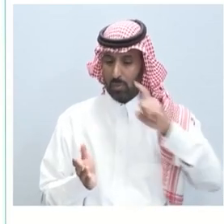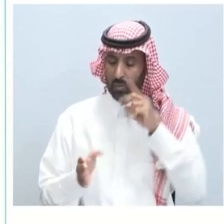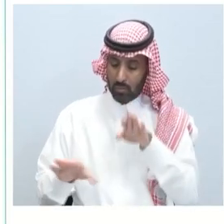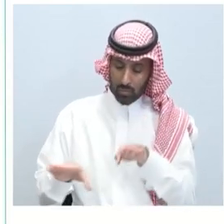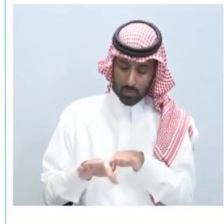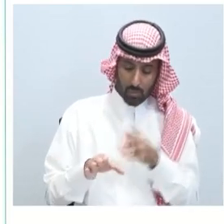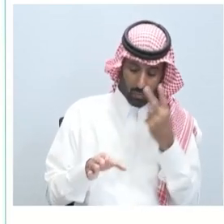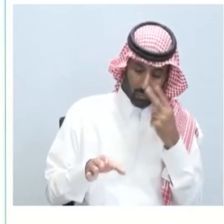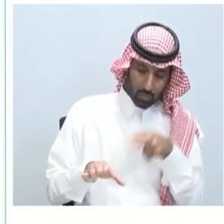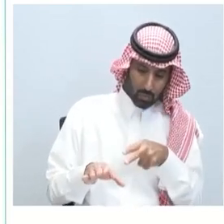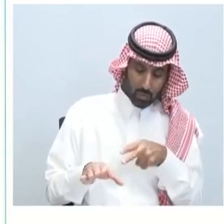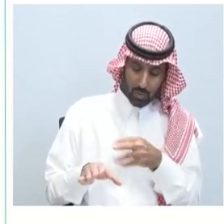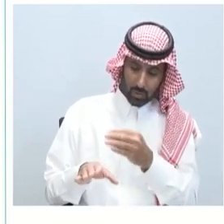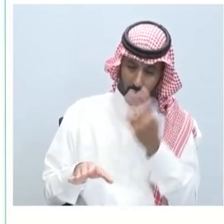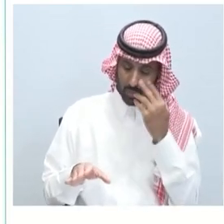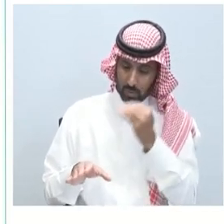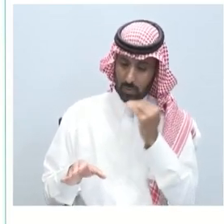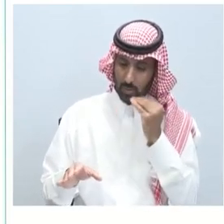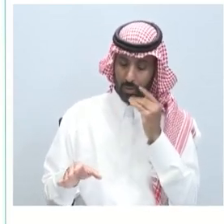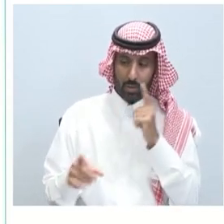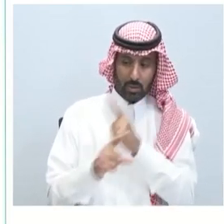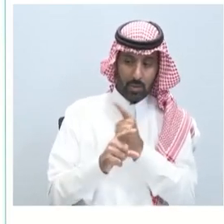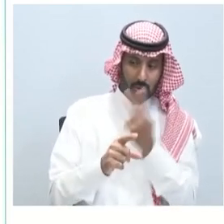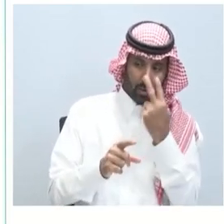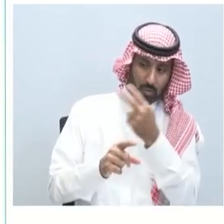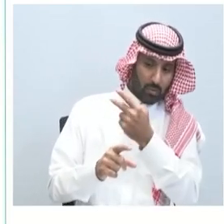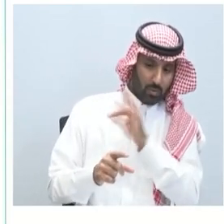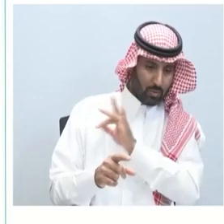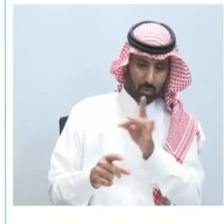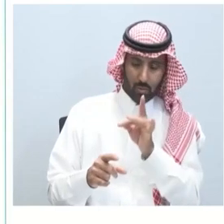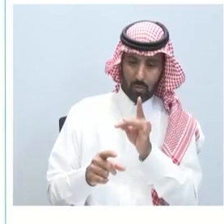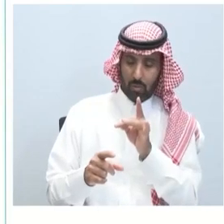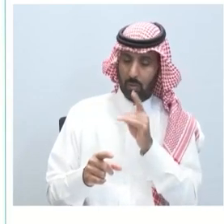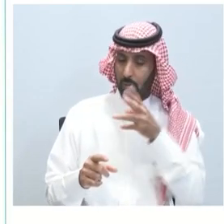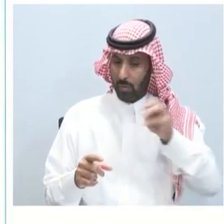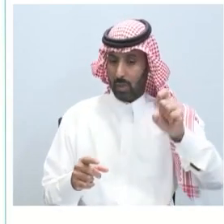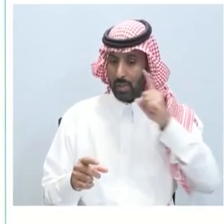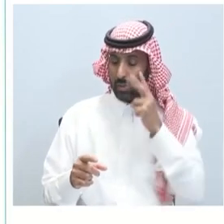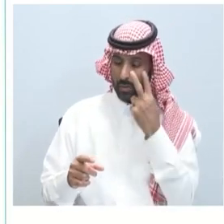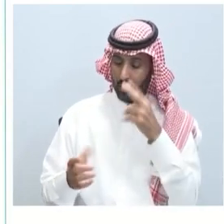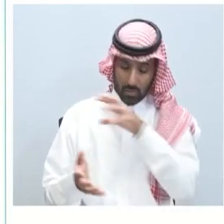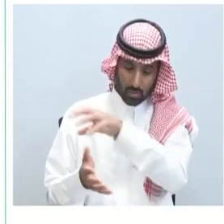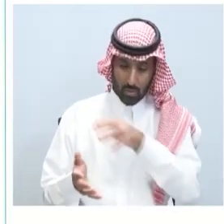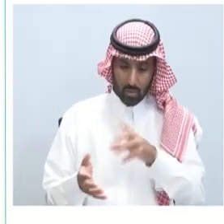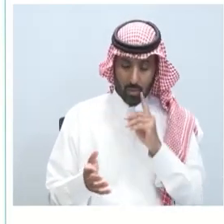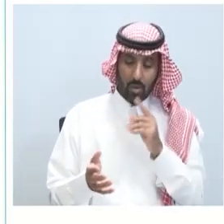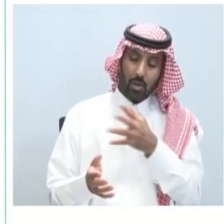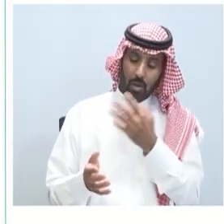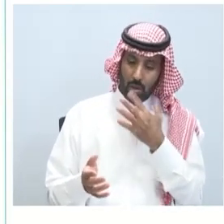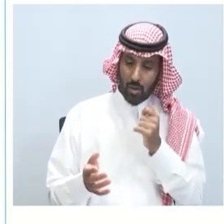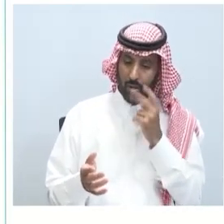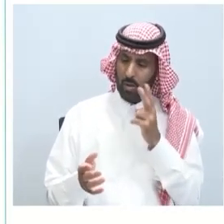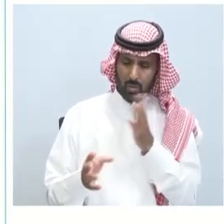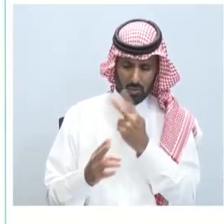enough for Mike to see the answers. The teacher is not paying attention. Mike knows that if he copied Sam's answers, the